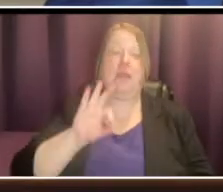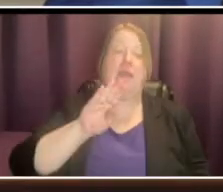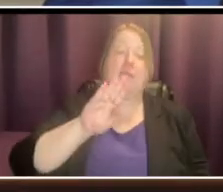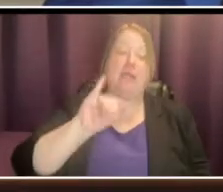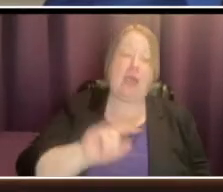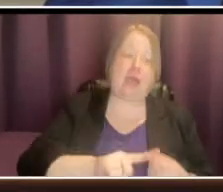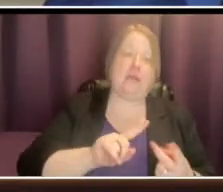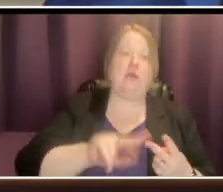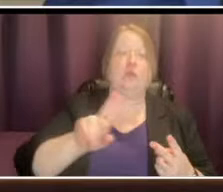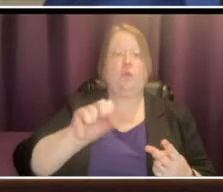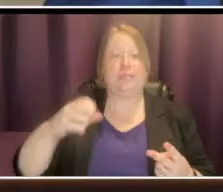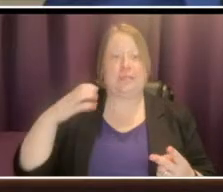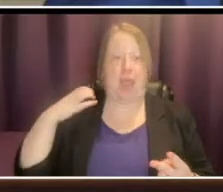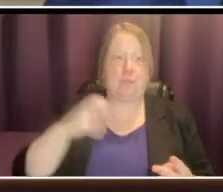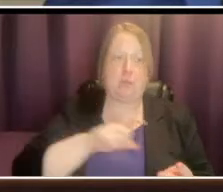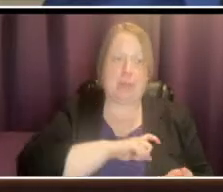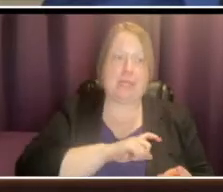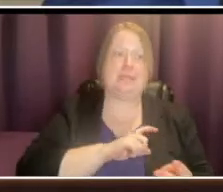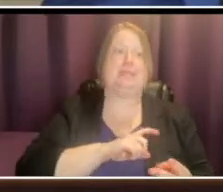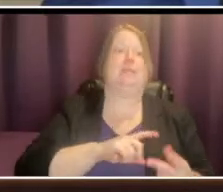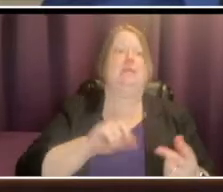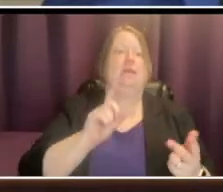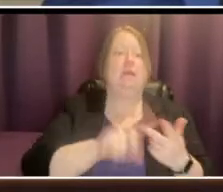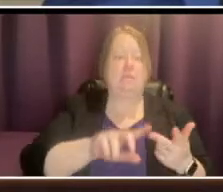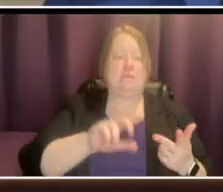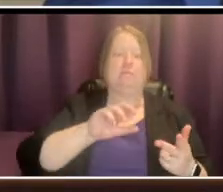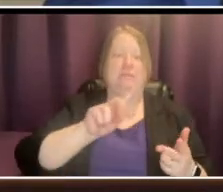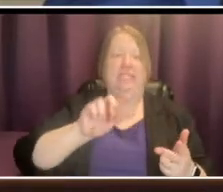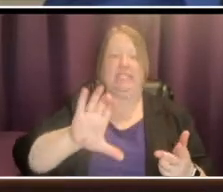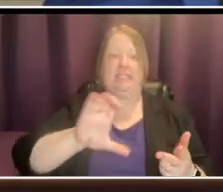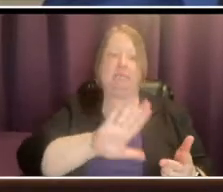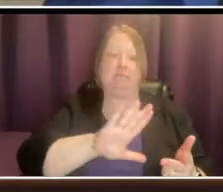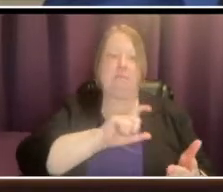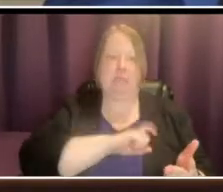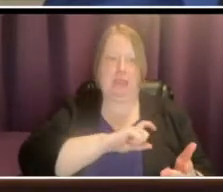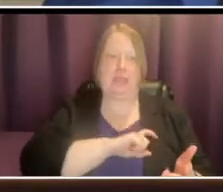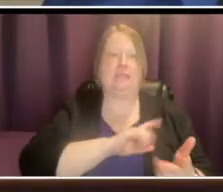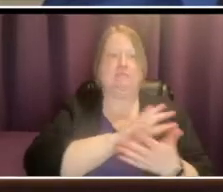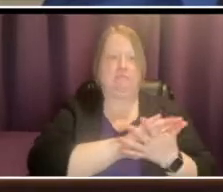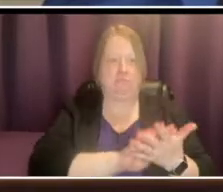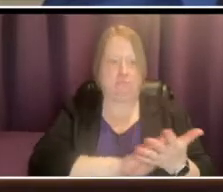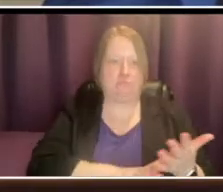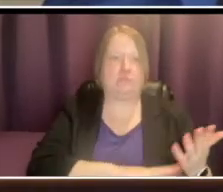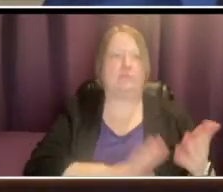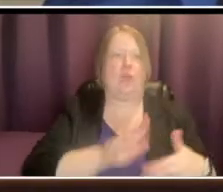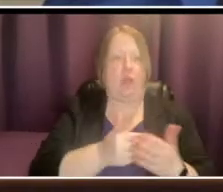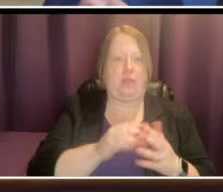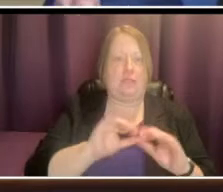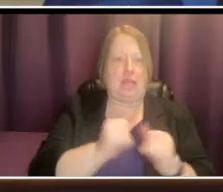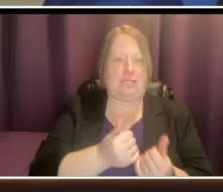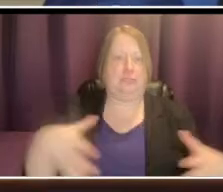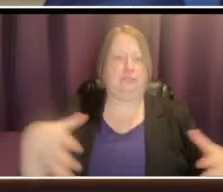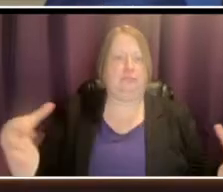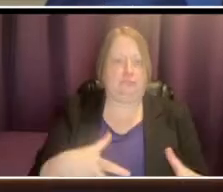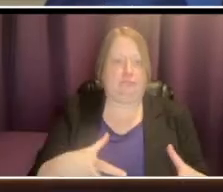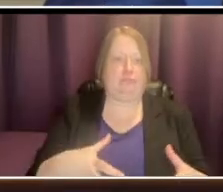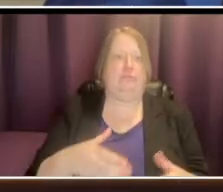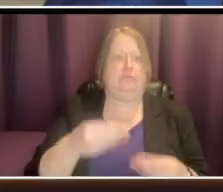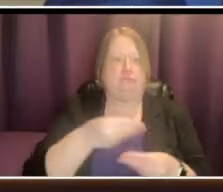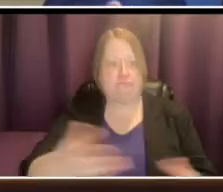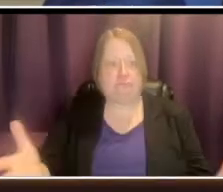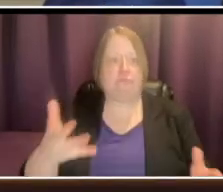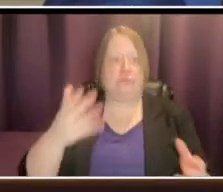intelligence suggesting the possibility of violence at the Capitol prior to the riot. We're now going to show you just a